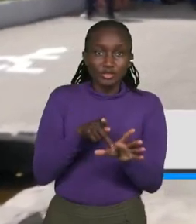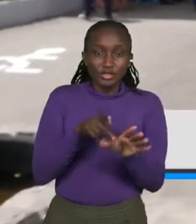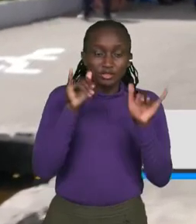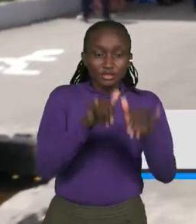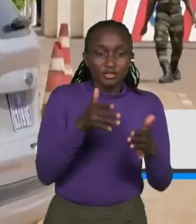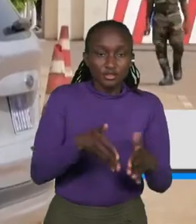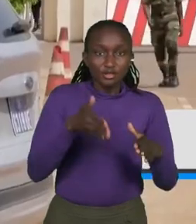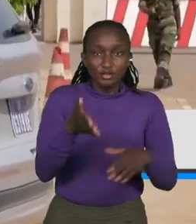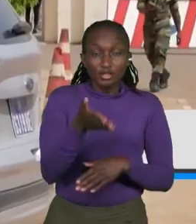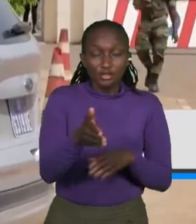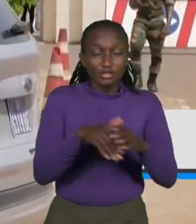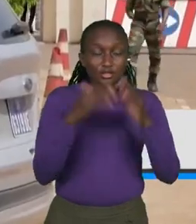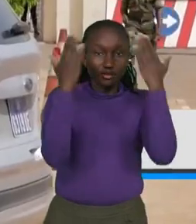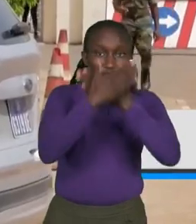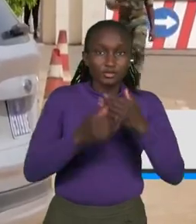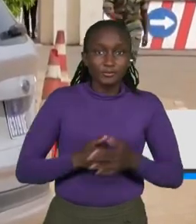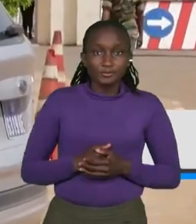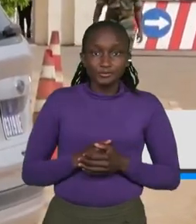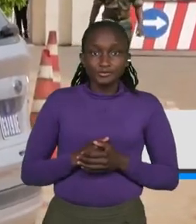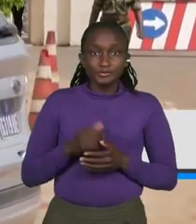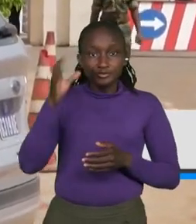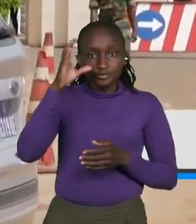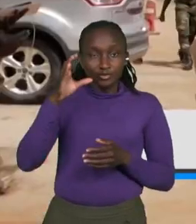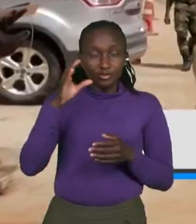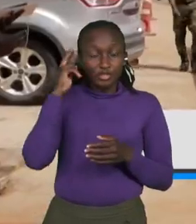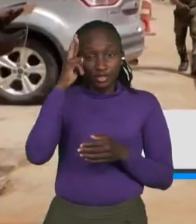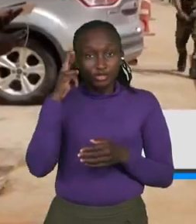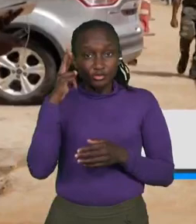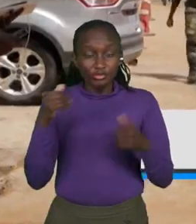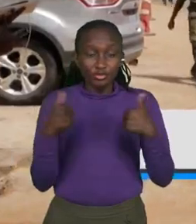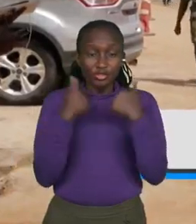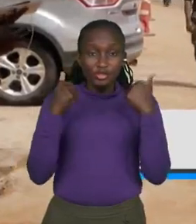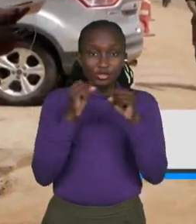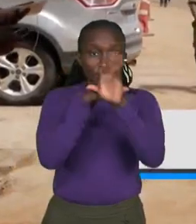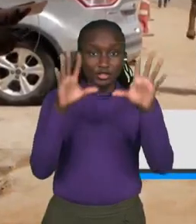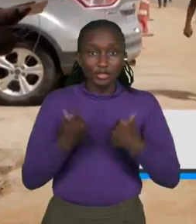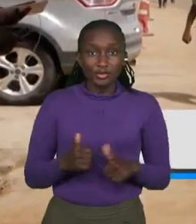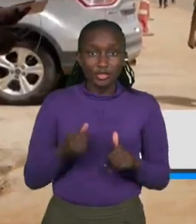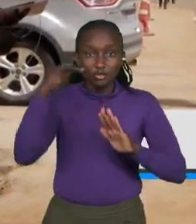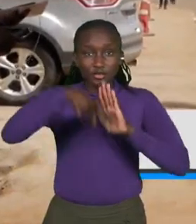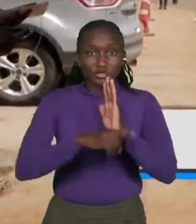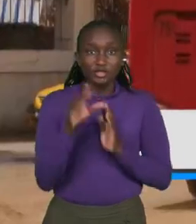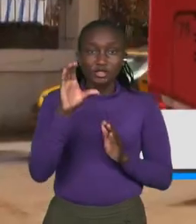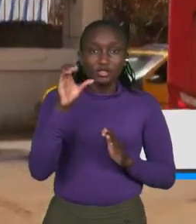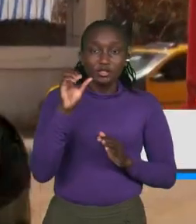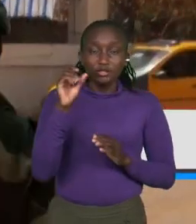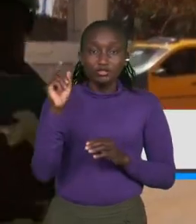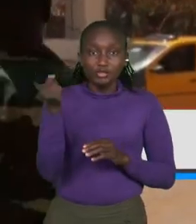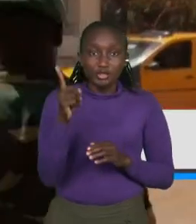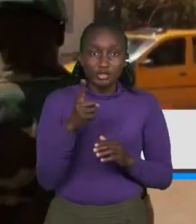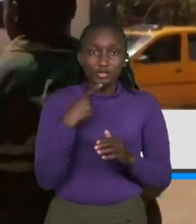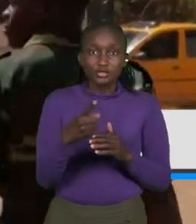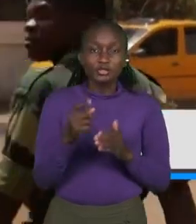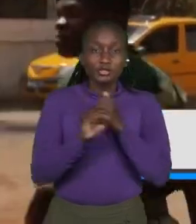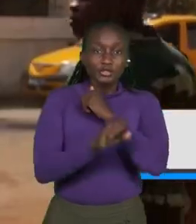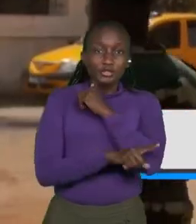with them. The cause of the accident were unclear. The interior minister told Senegalese media overnight